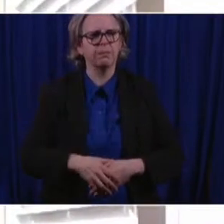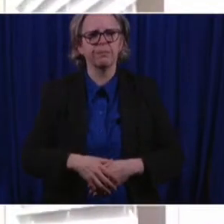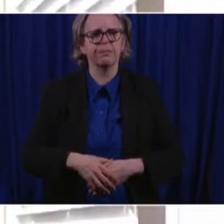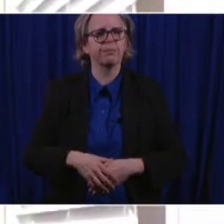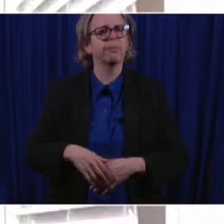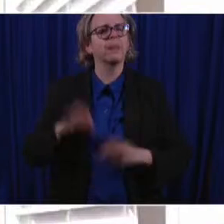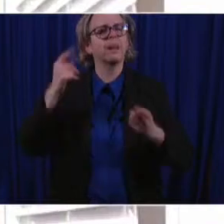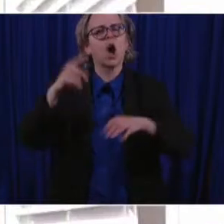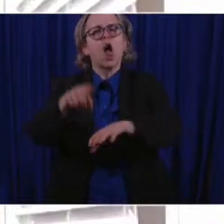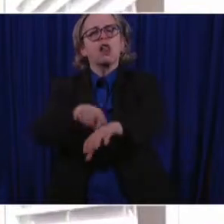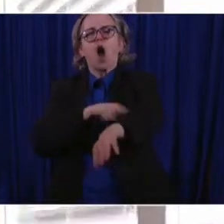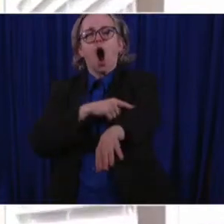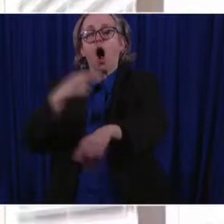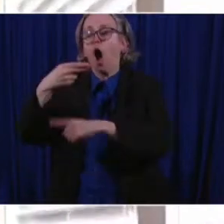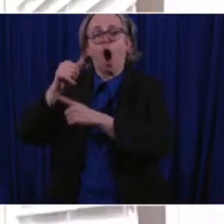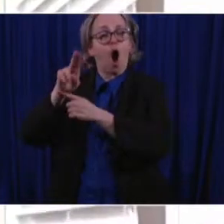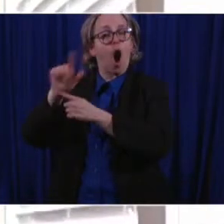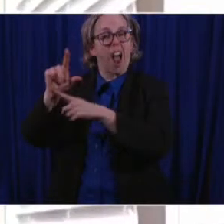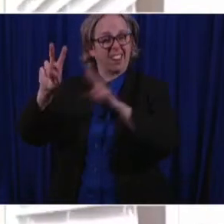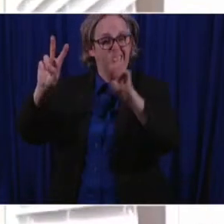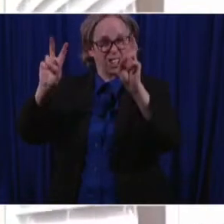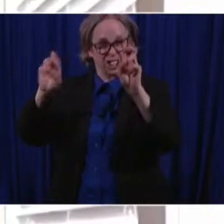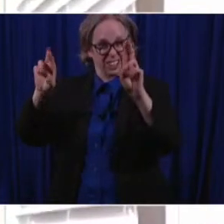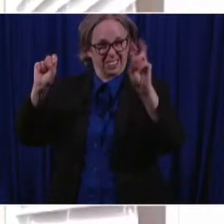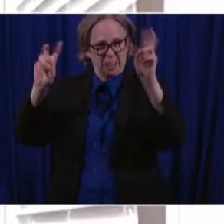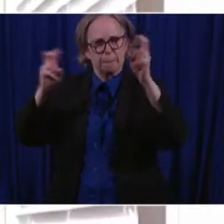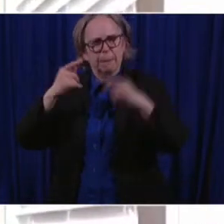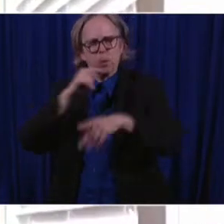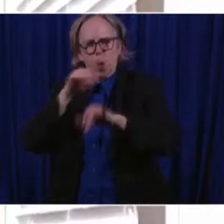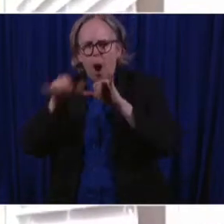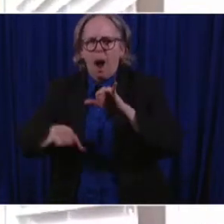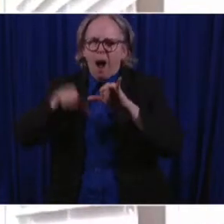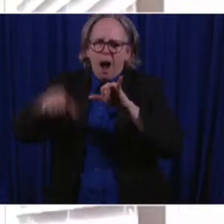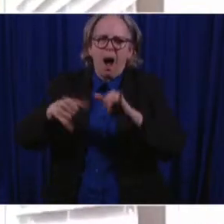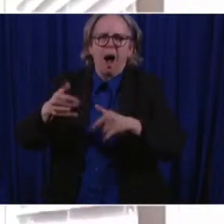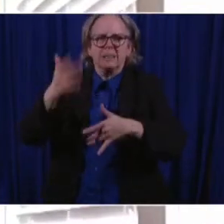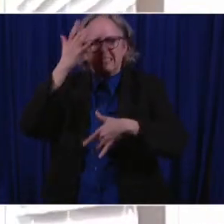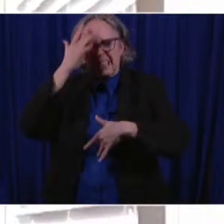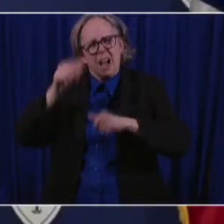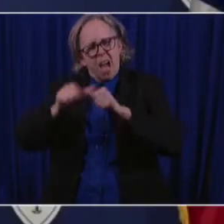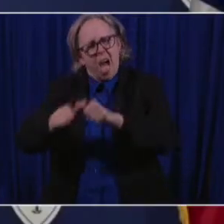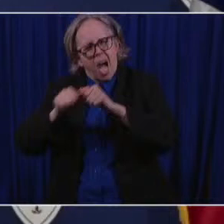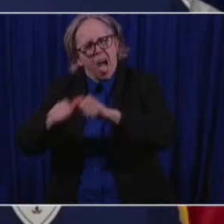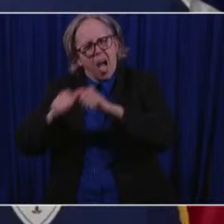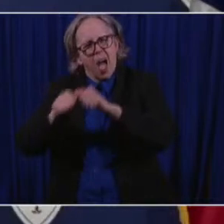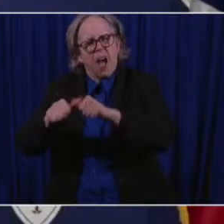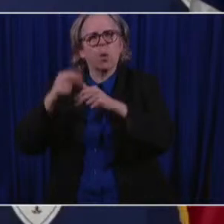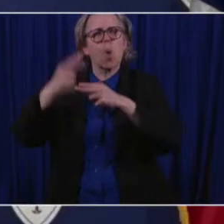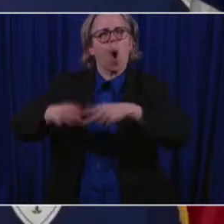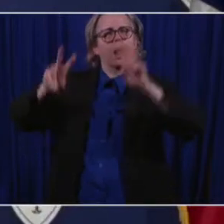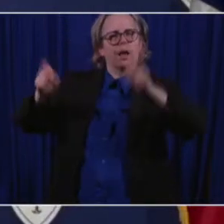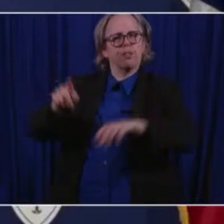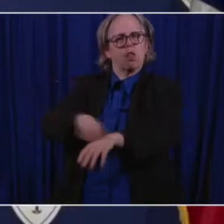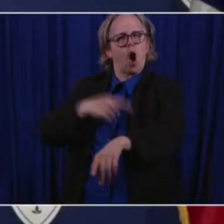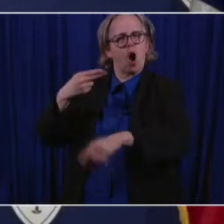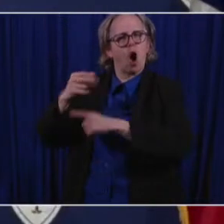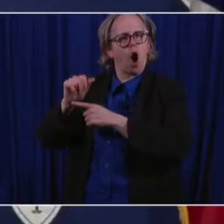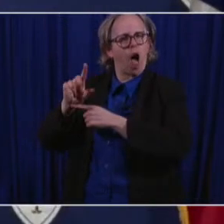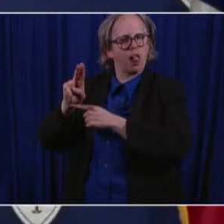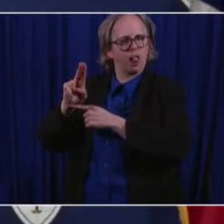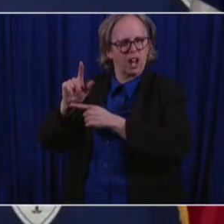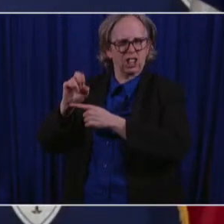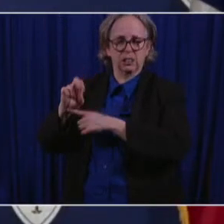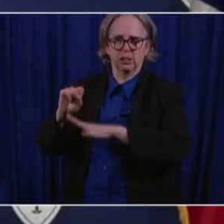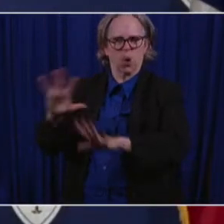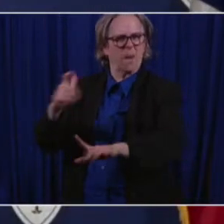infected by this virus. So vaccine, vaccine, vaccine. Thank you, Doctor.